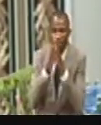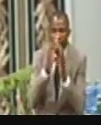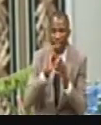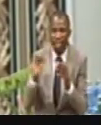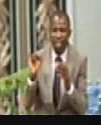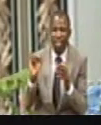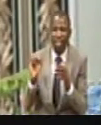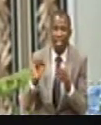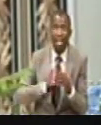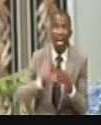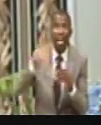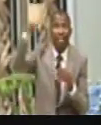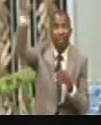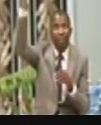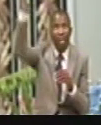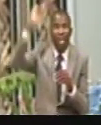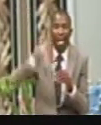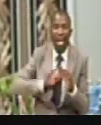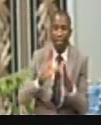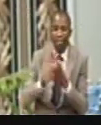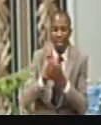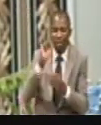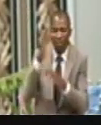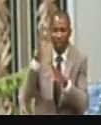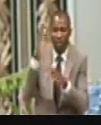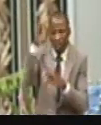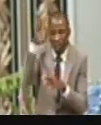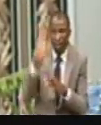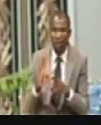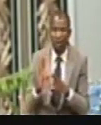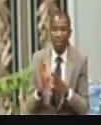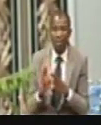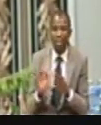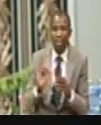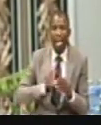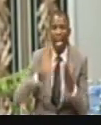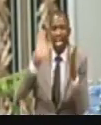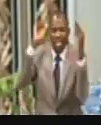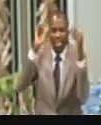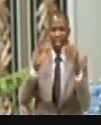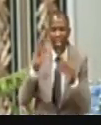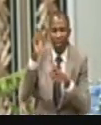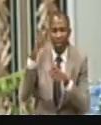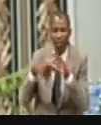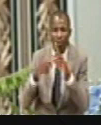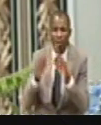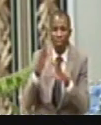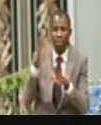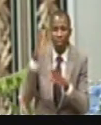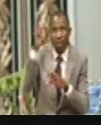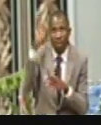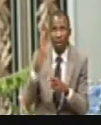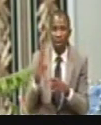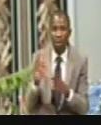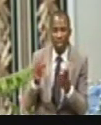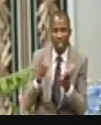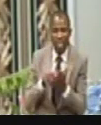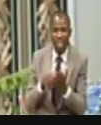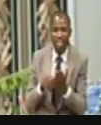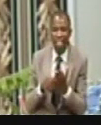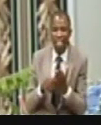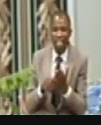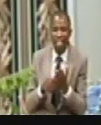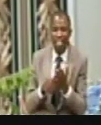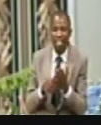Baba, thank you very much, sir. When I was praying yesterday night, I just raised up my hand, and then I believed God.